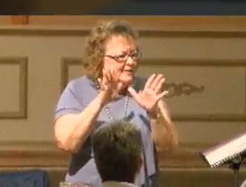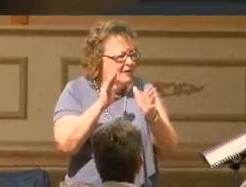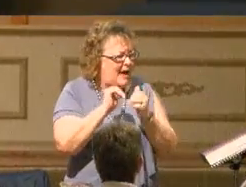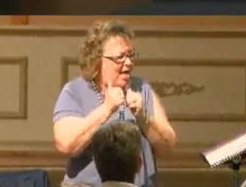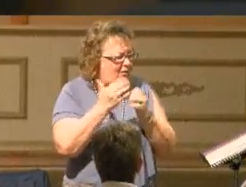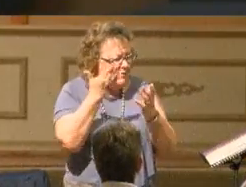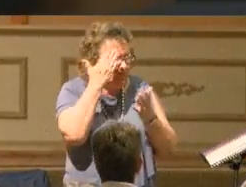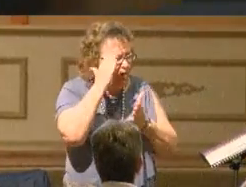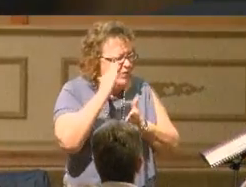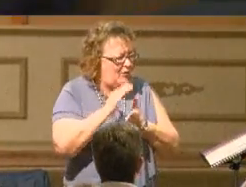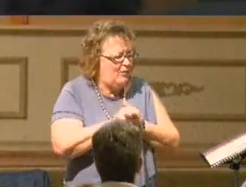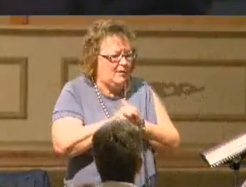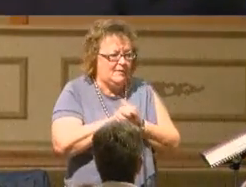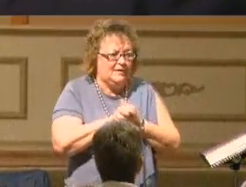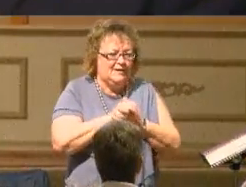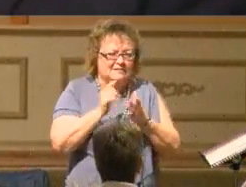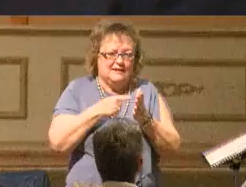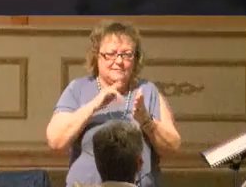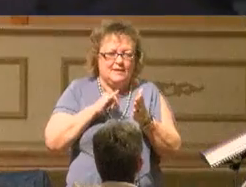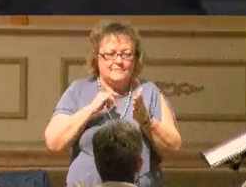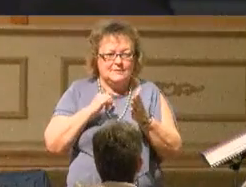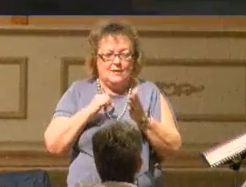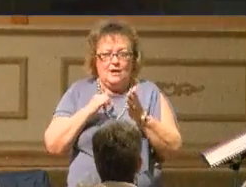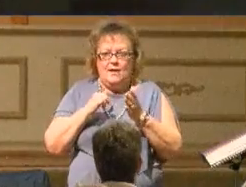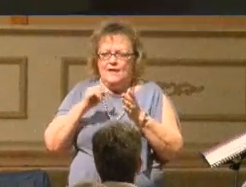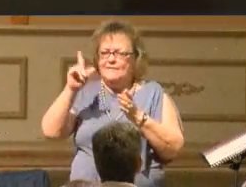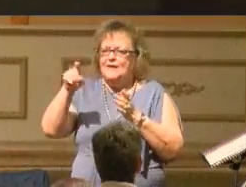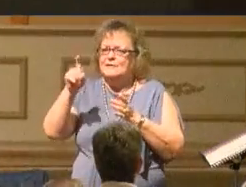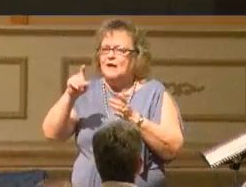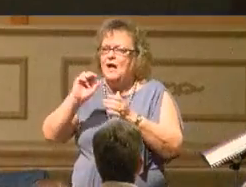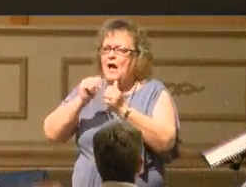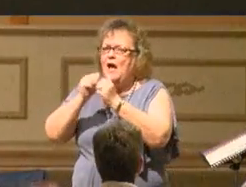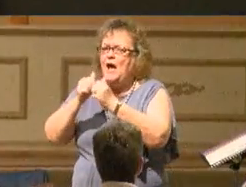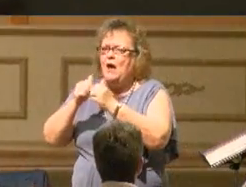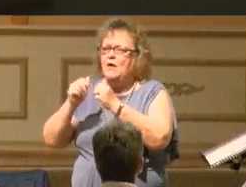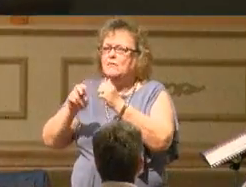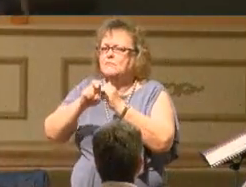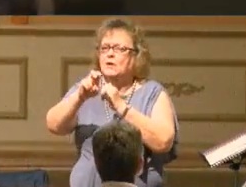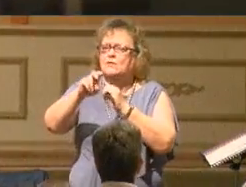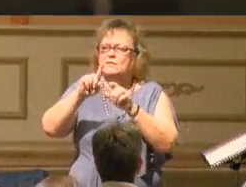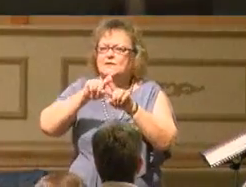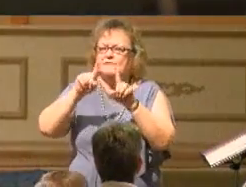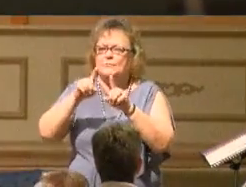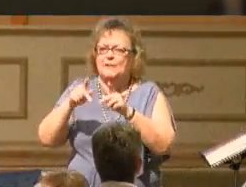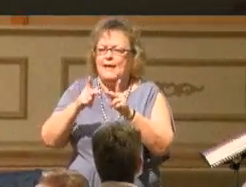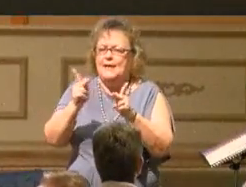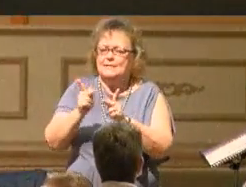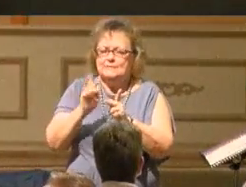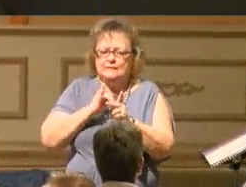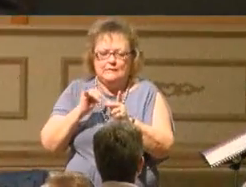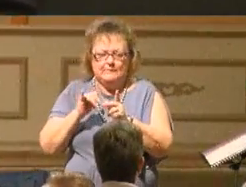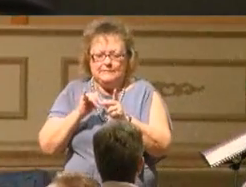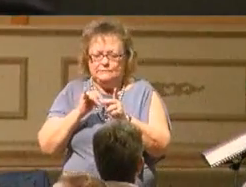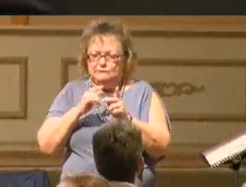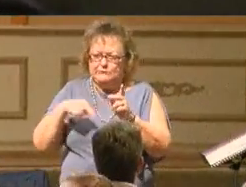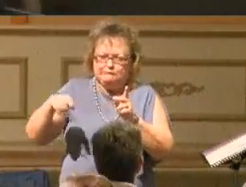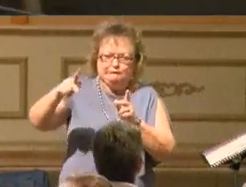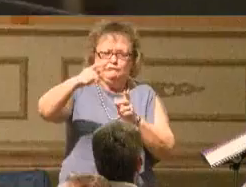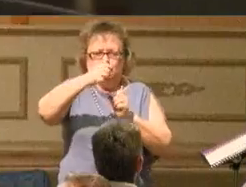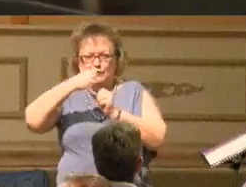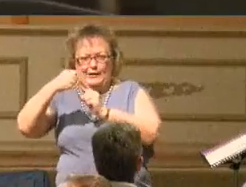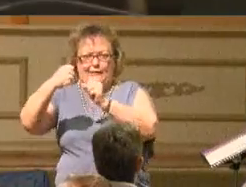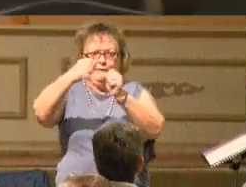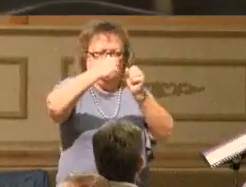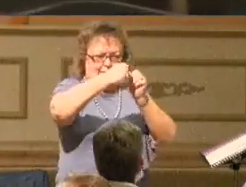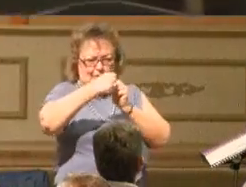Sometimes I've gotten bad directions to go places, you know? And I've ended up in circles. I was